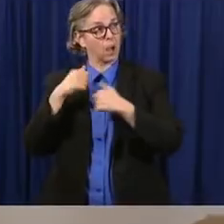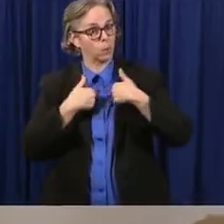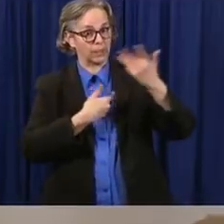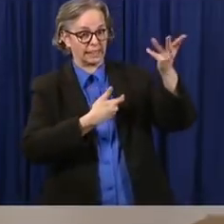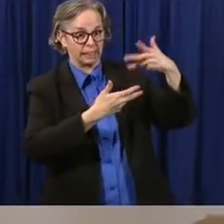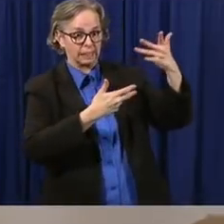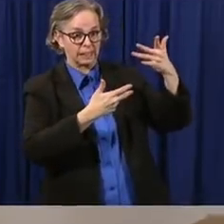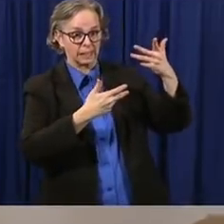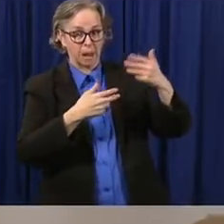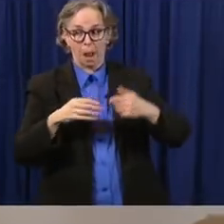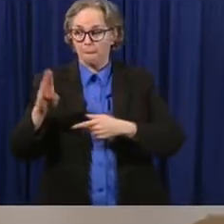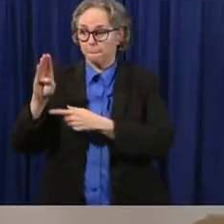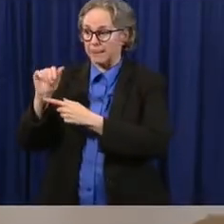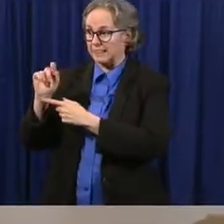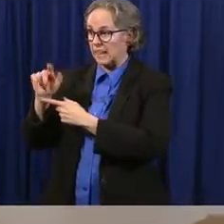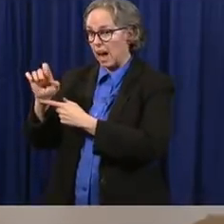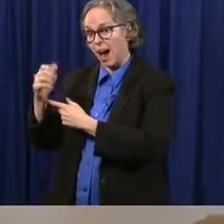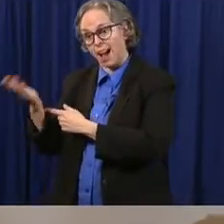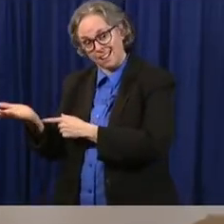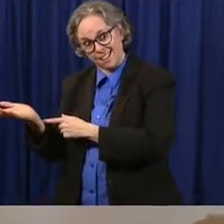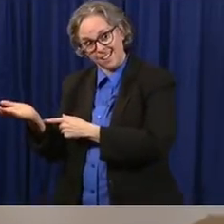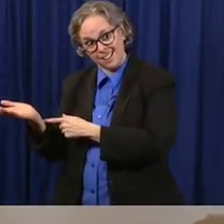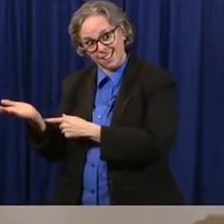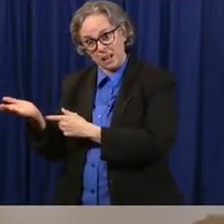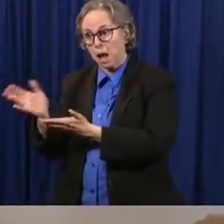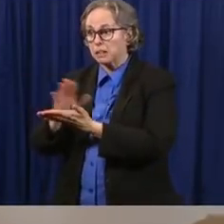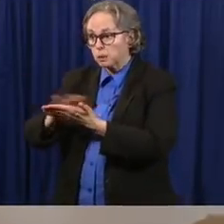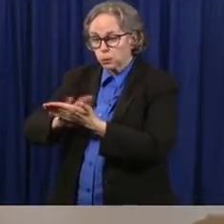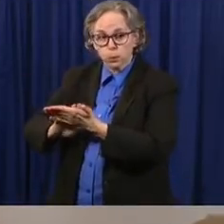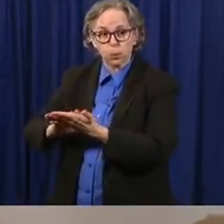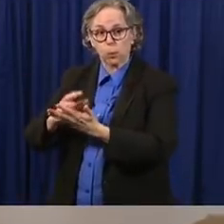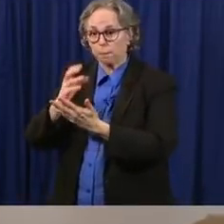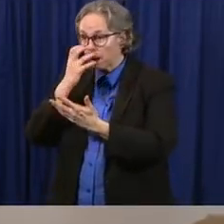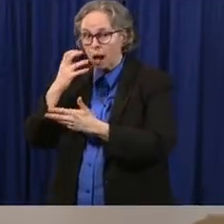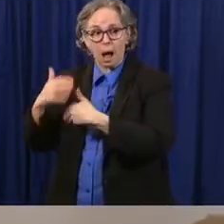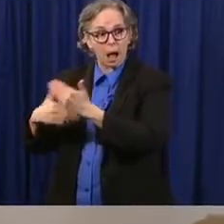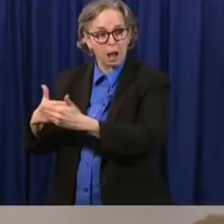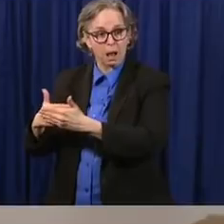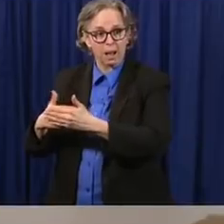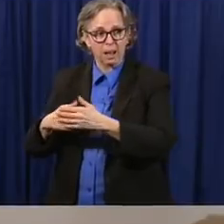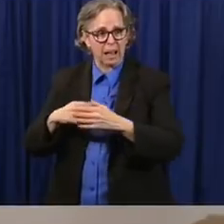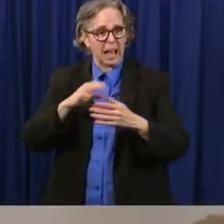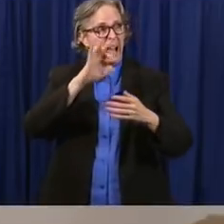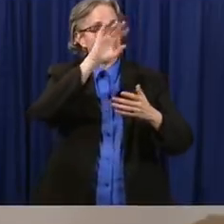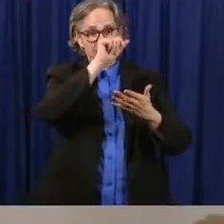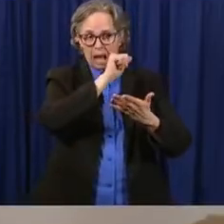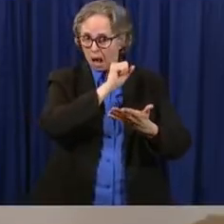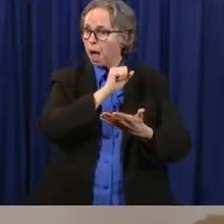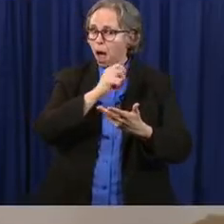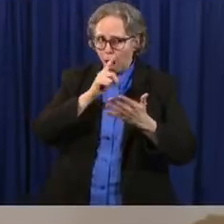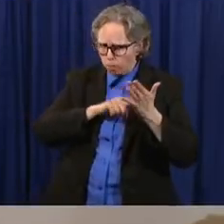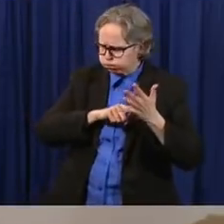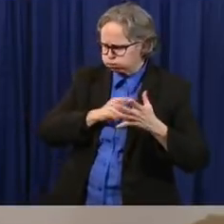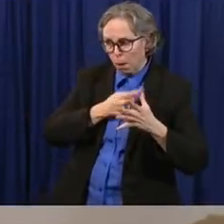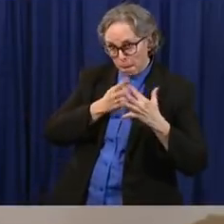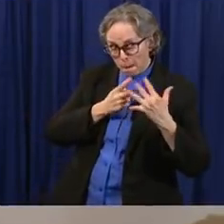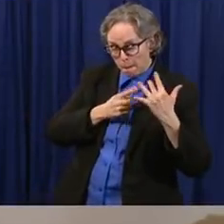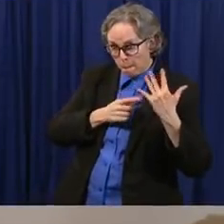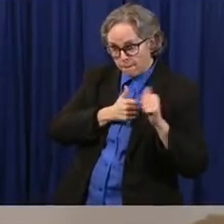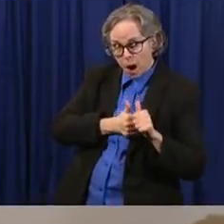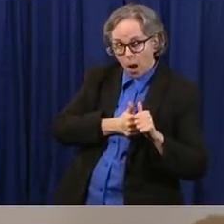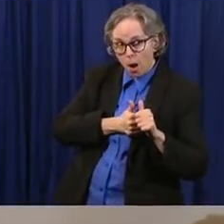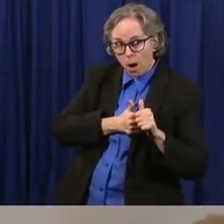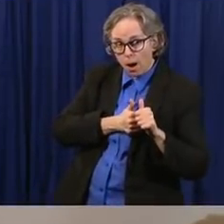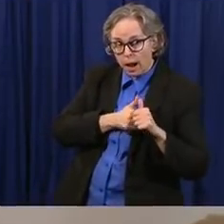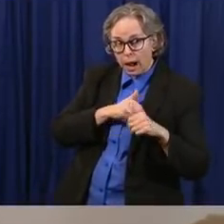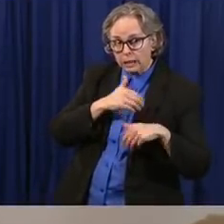Battelle and the sterilization process, they checked all the boxes. They went through everything. They just crammed it together in a shorter period